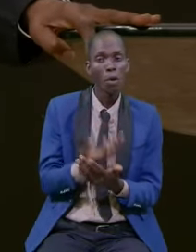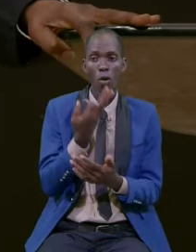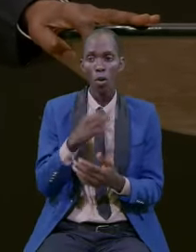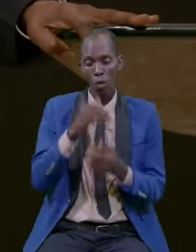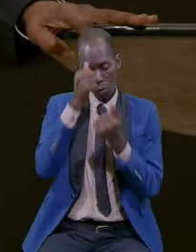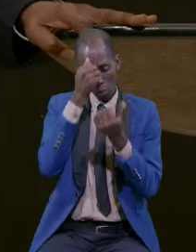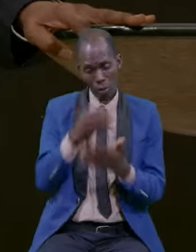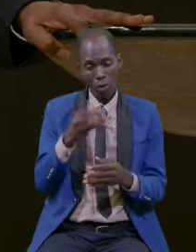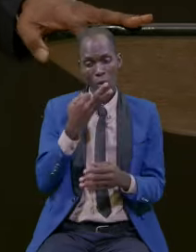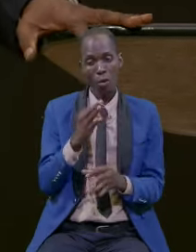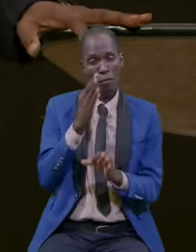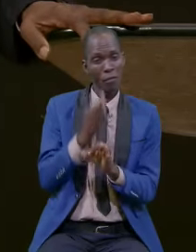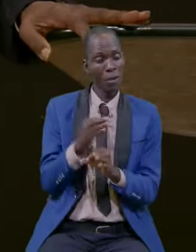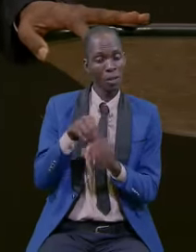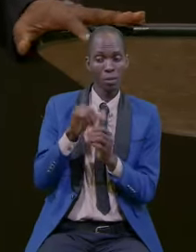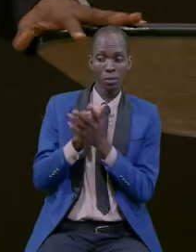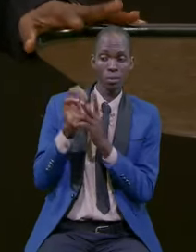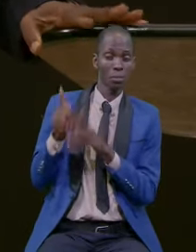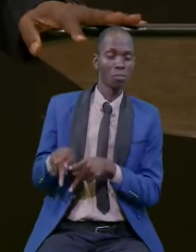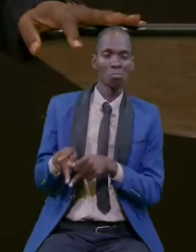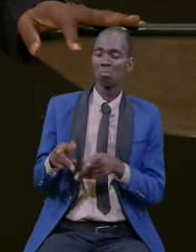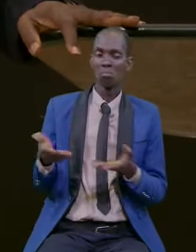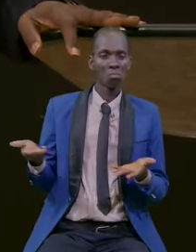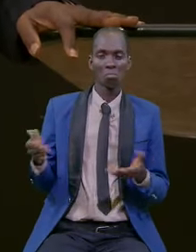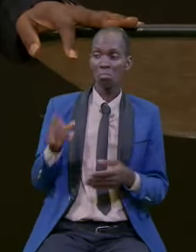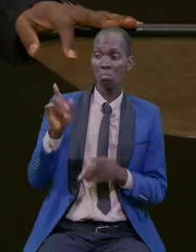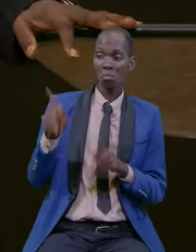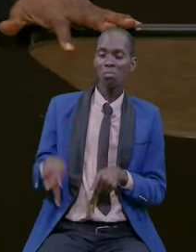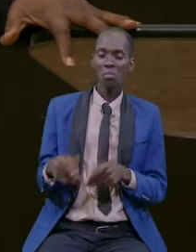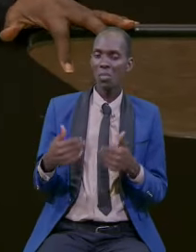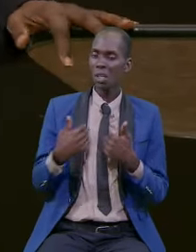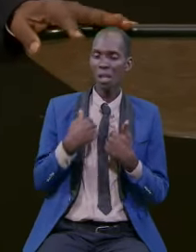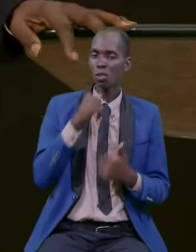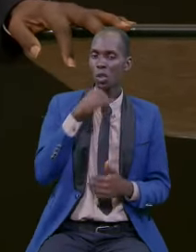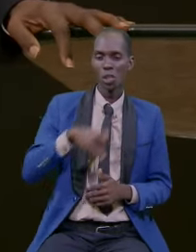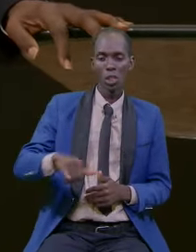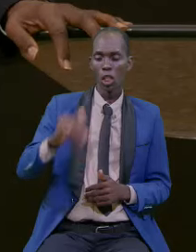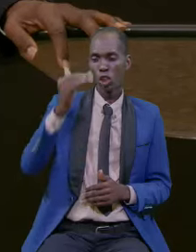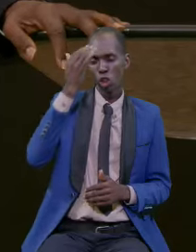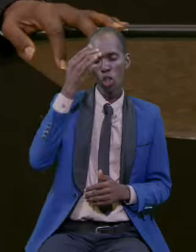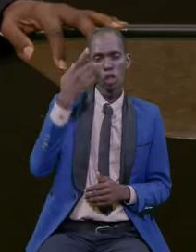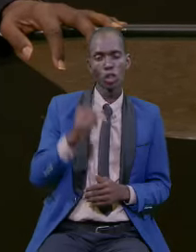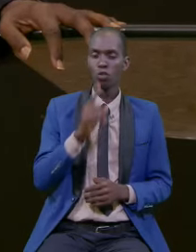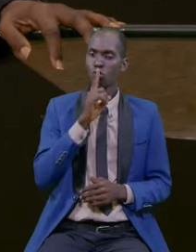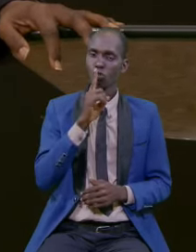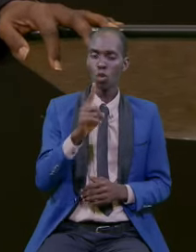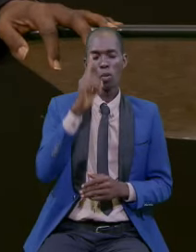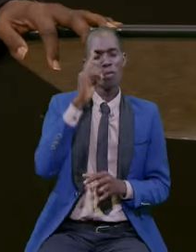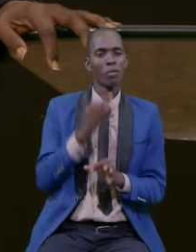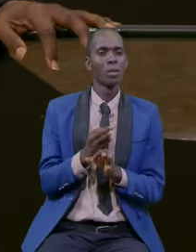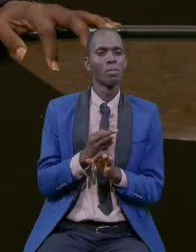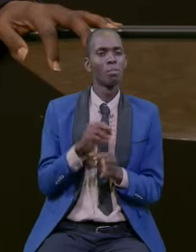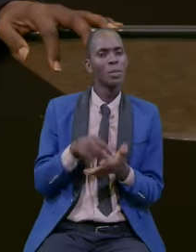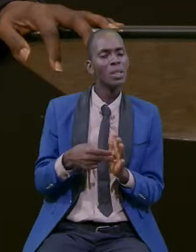his life, it's not come to the true faith yet. Faith that brings